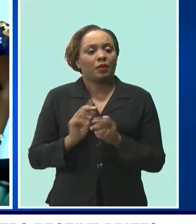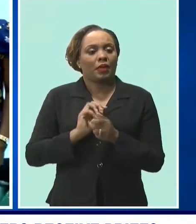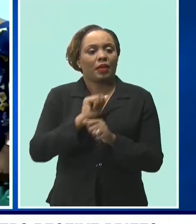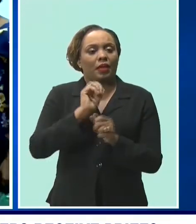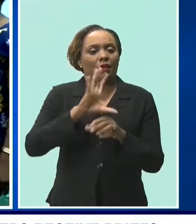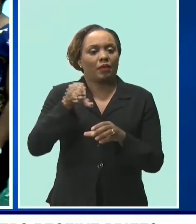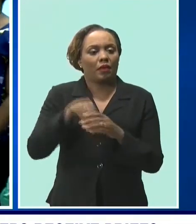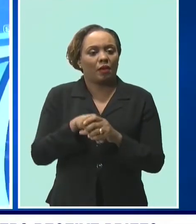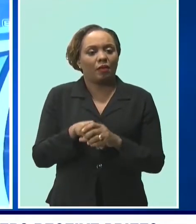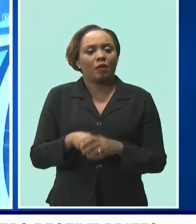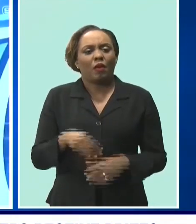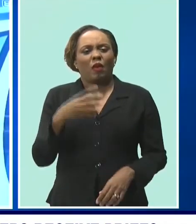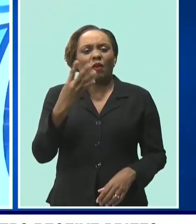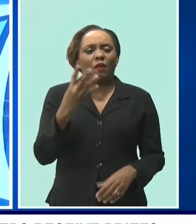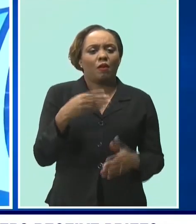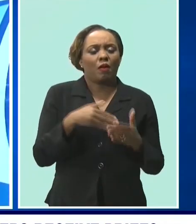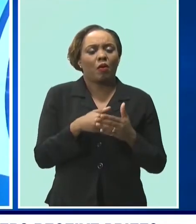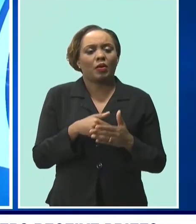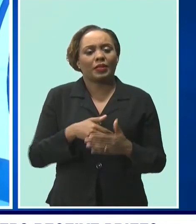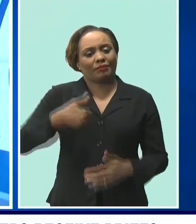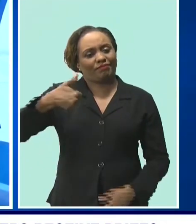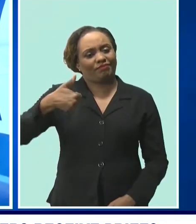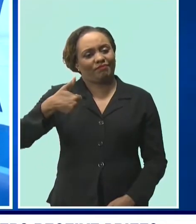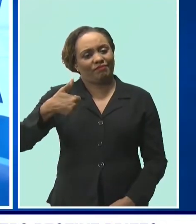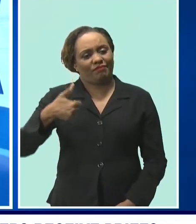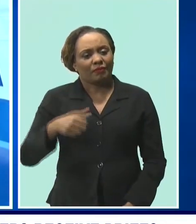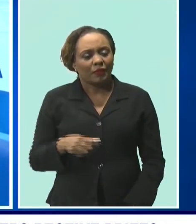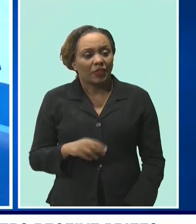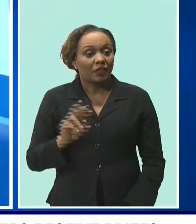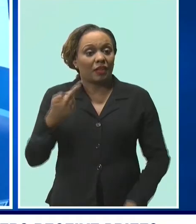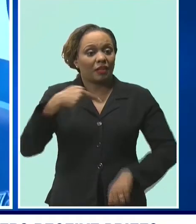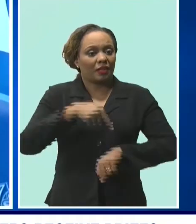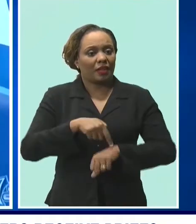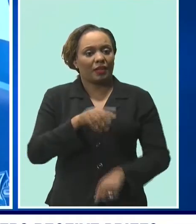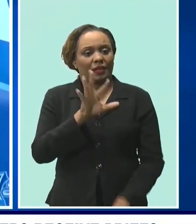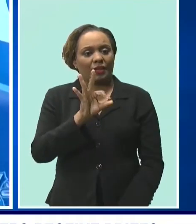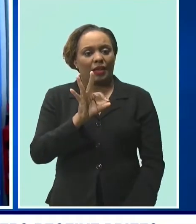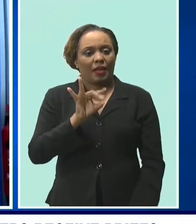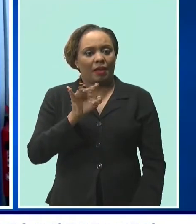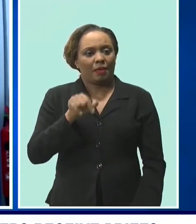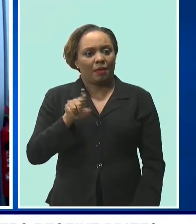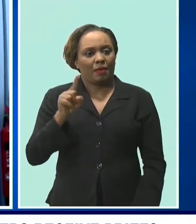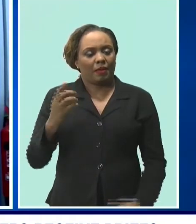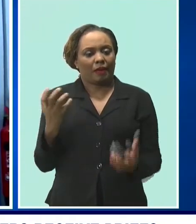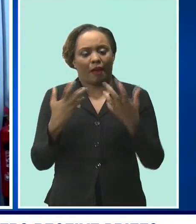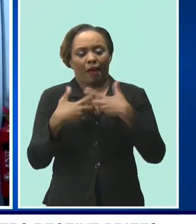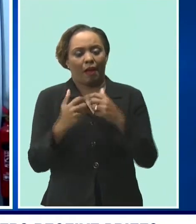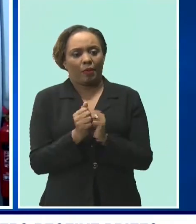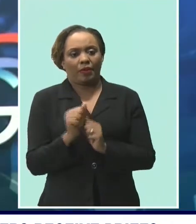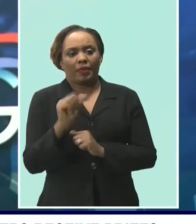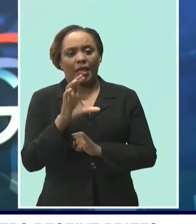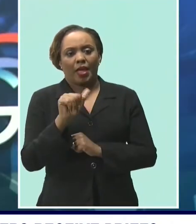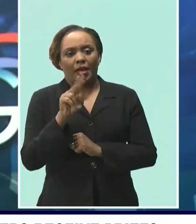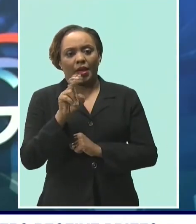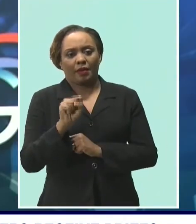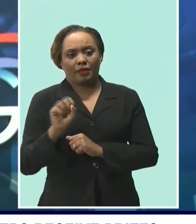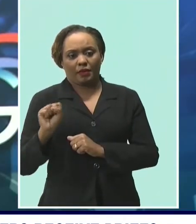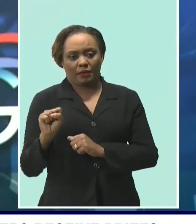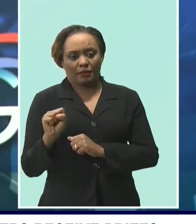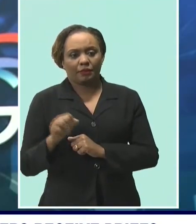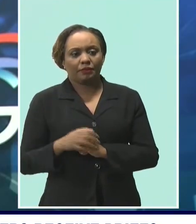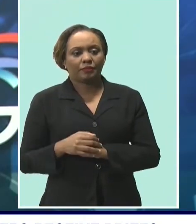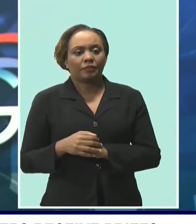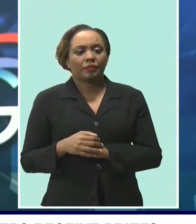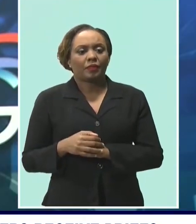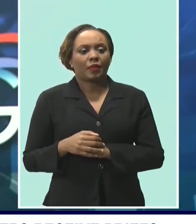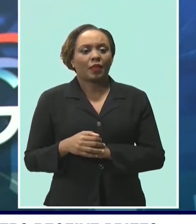likes each at the close of the competition. It's the second time 98.1 has partnered with Cave Shepherd for the promotion. Ms.